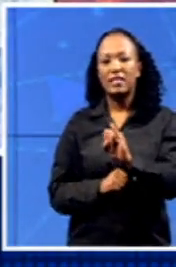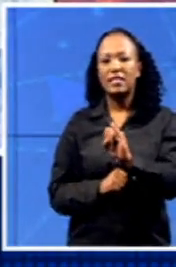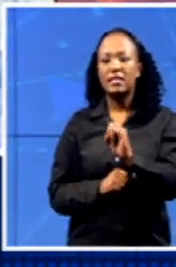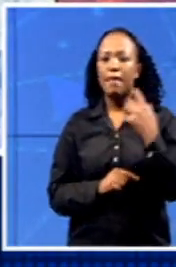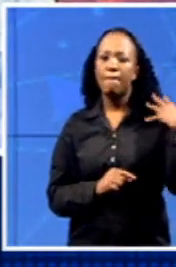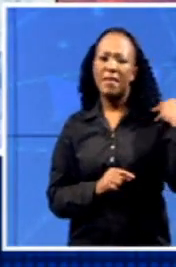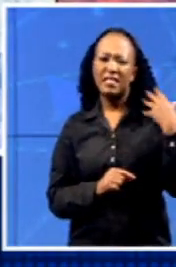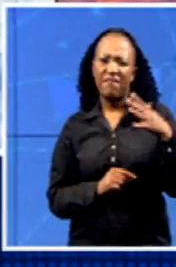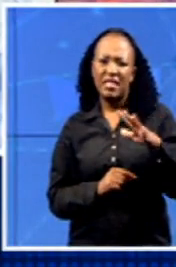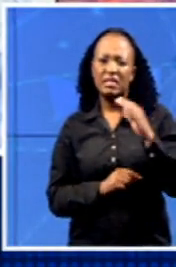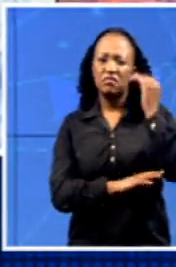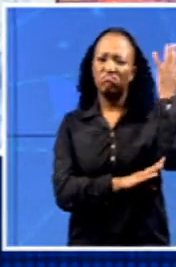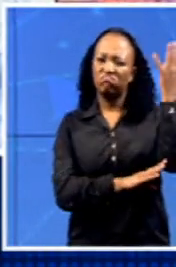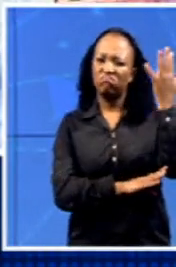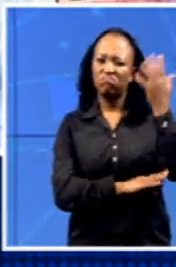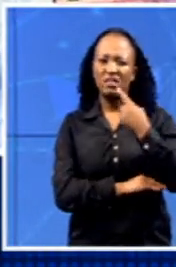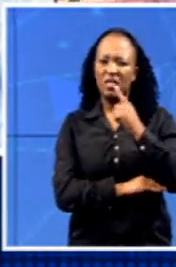say this morning?